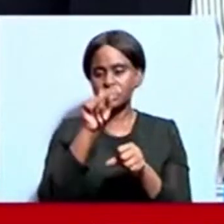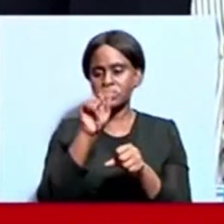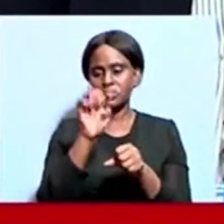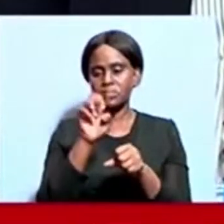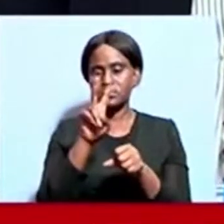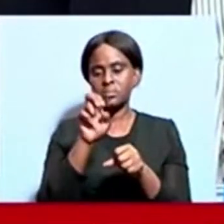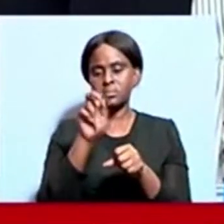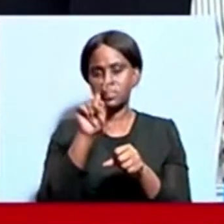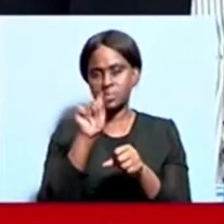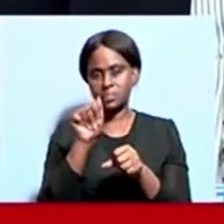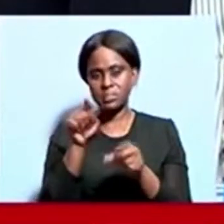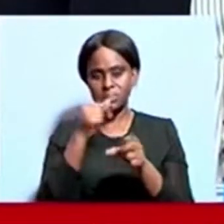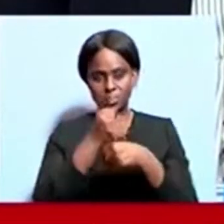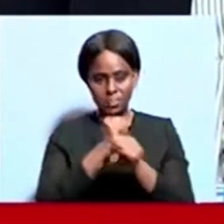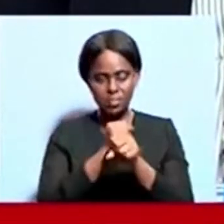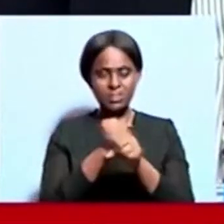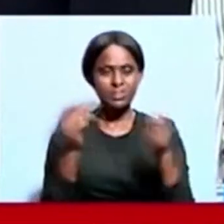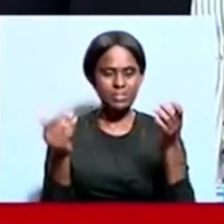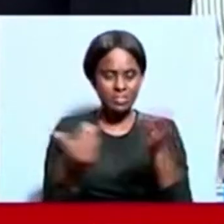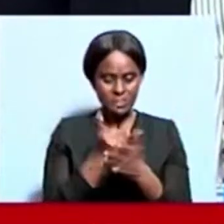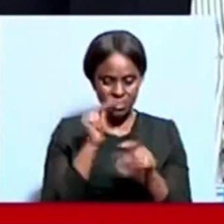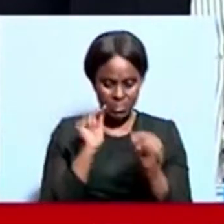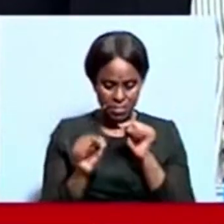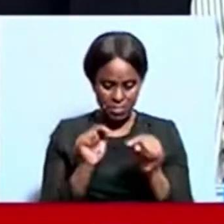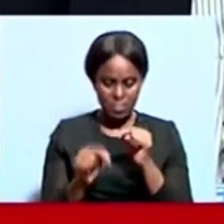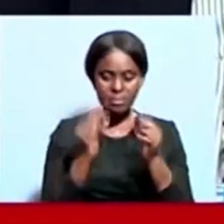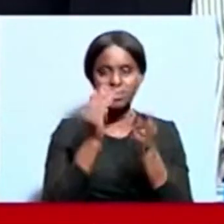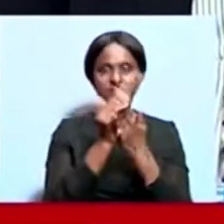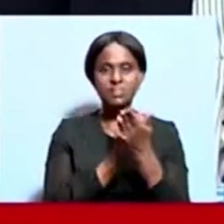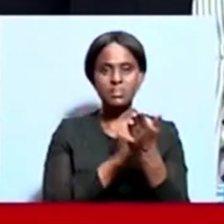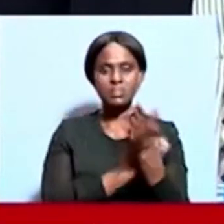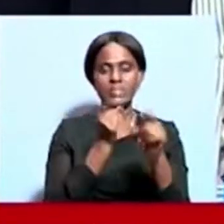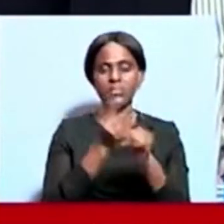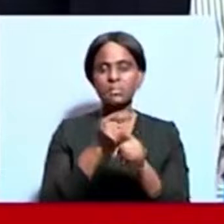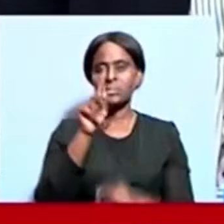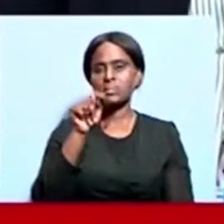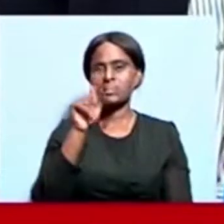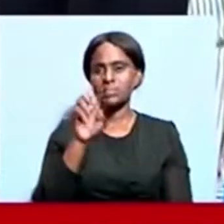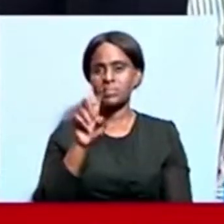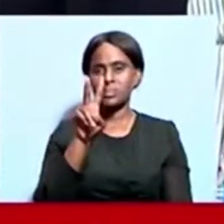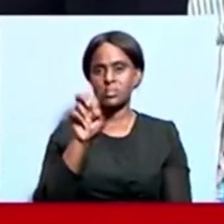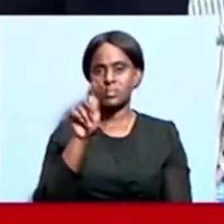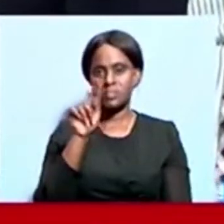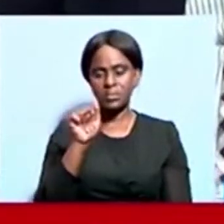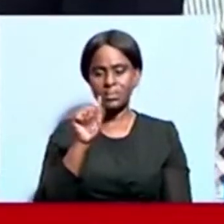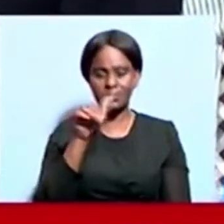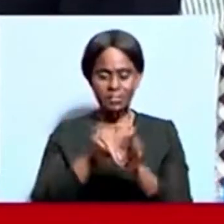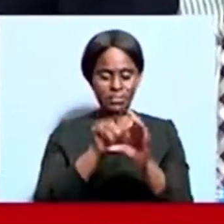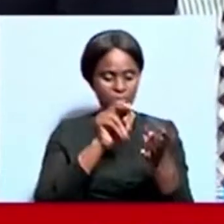reference to the latest list as provided by TVETA in November 2023.